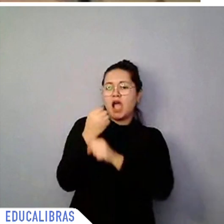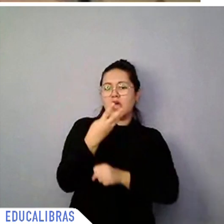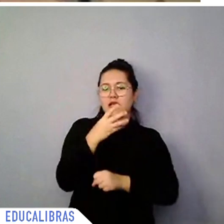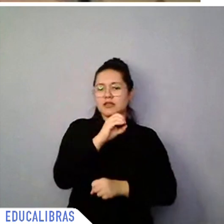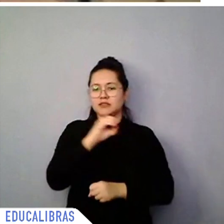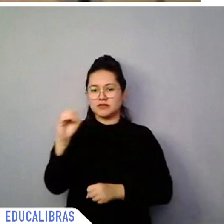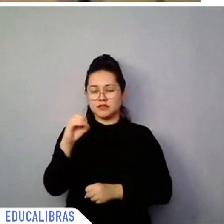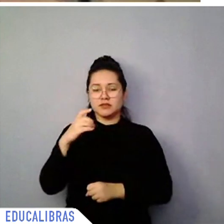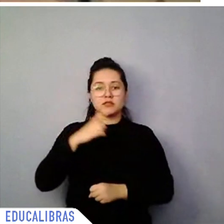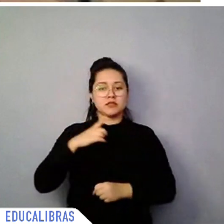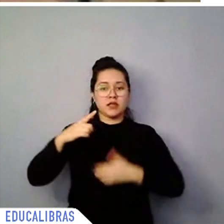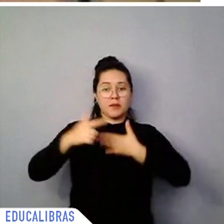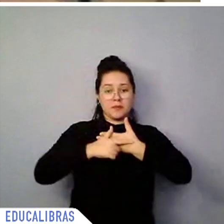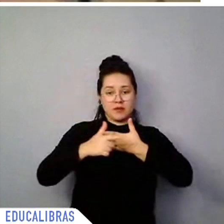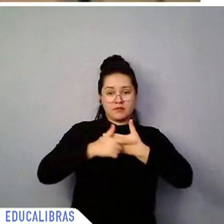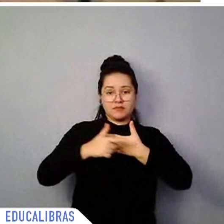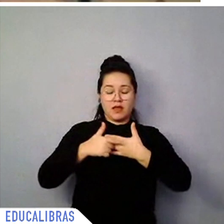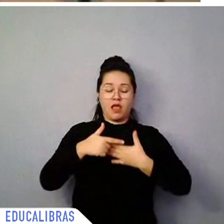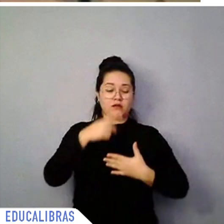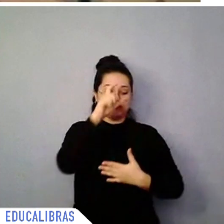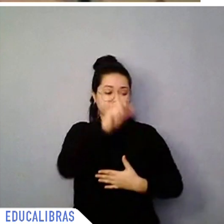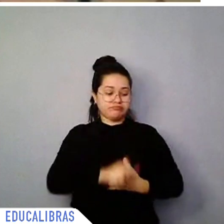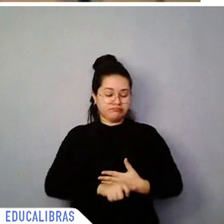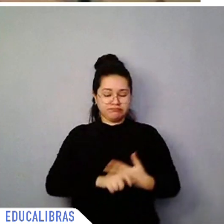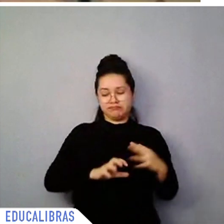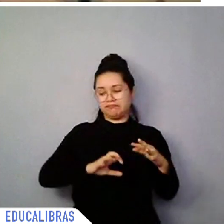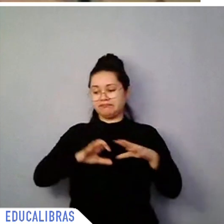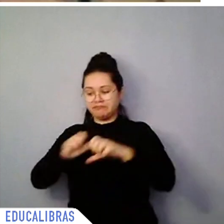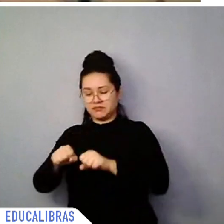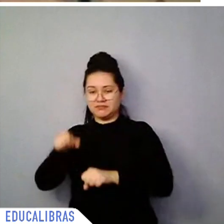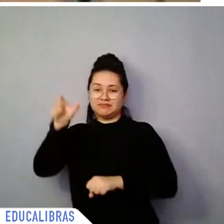many places where we still have